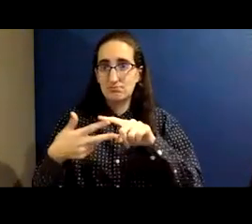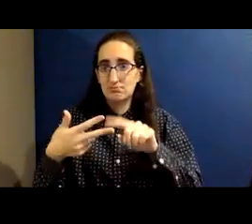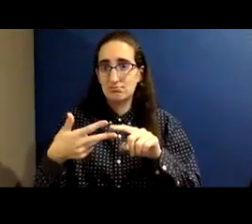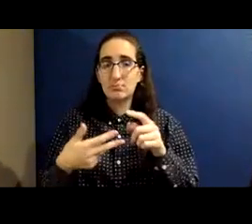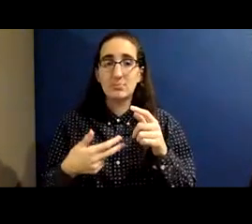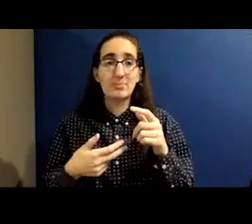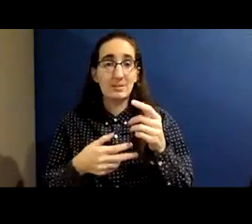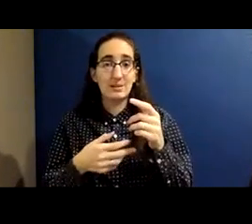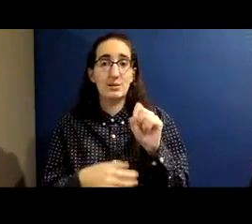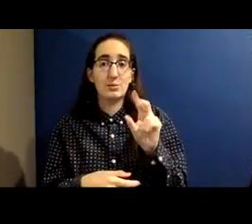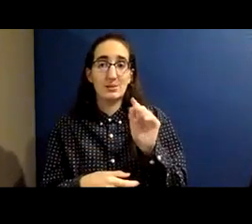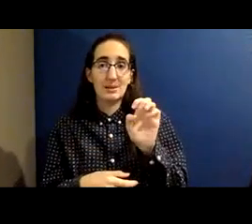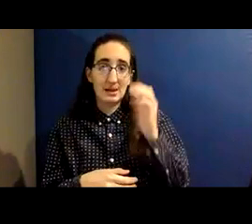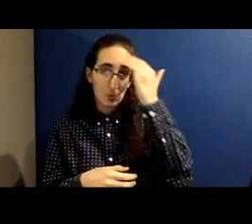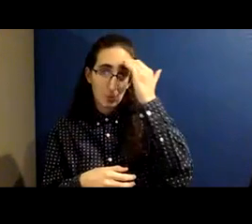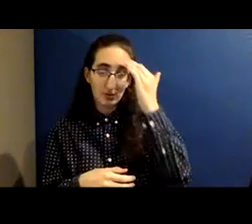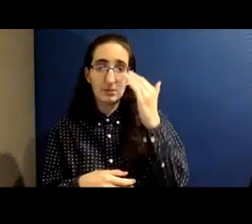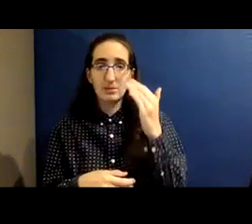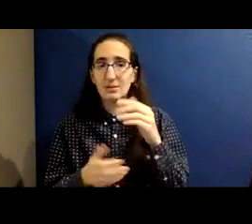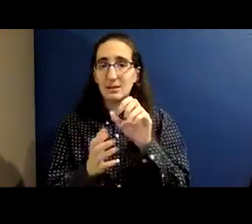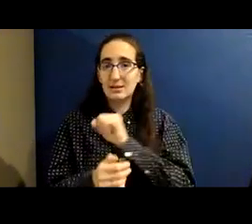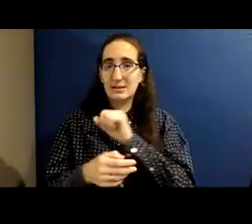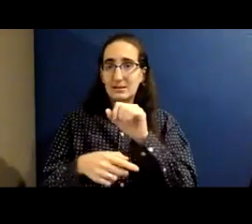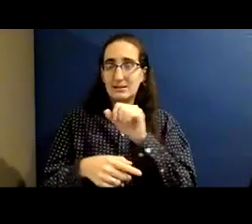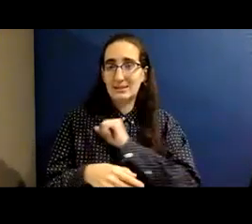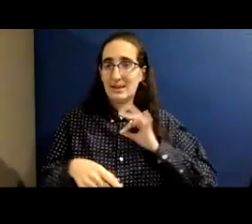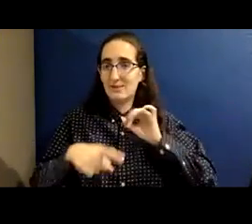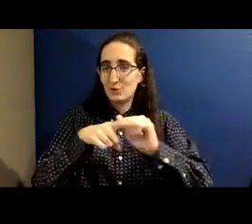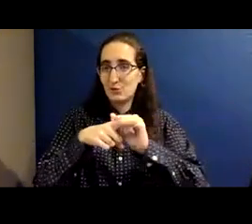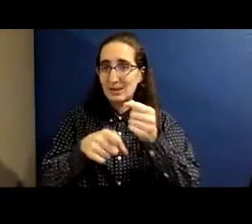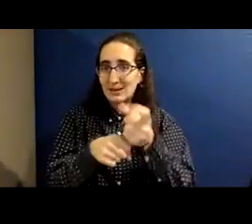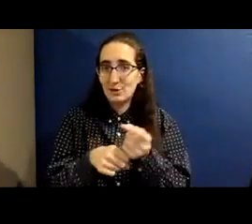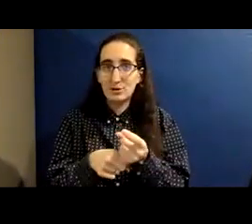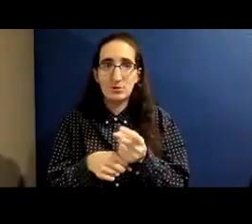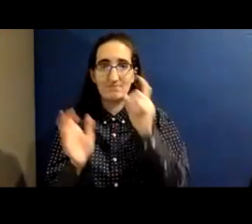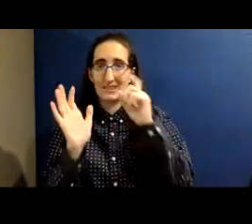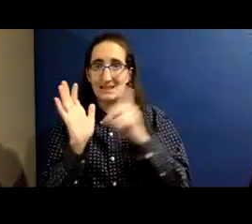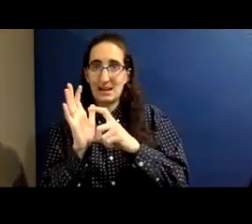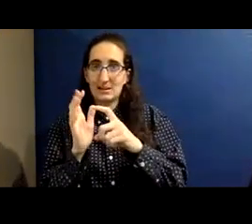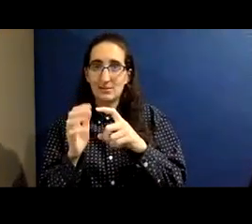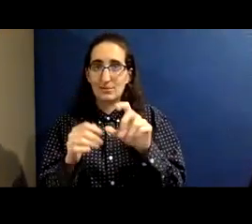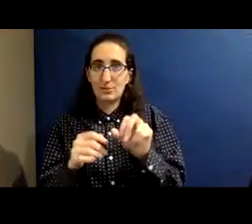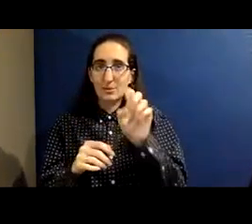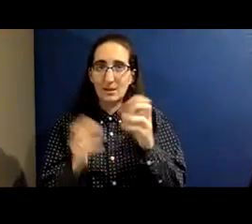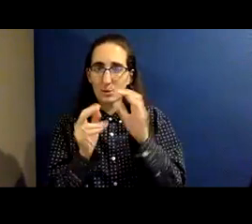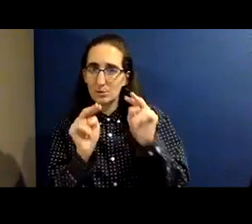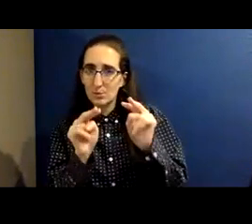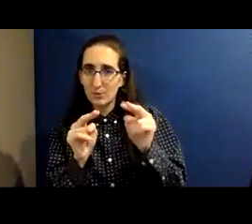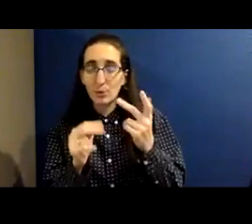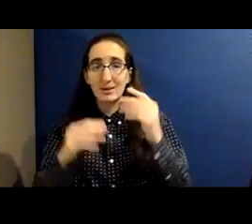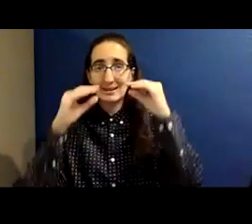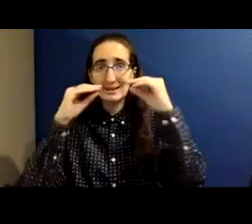So in suicide awareness, we have staff training every year on signs of suicide and what to look for. We teach our